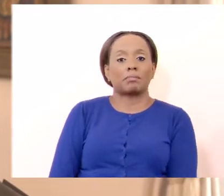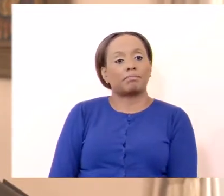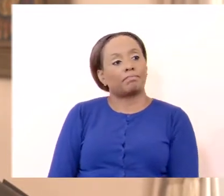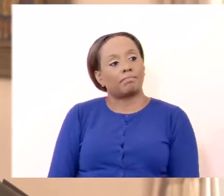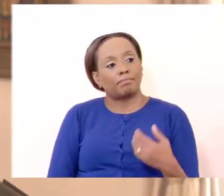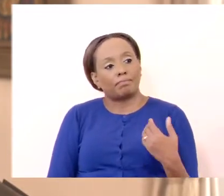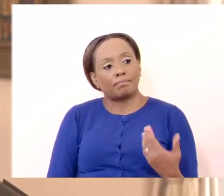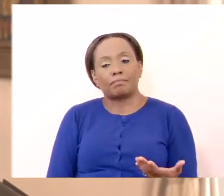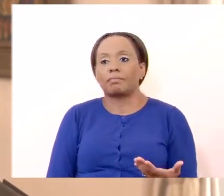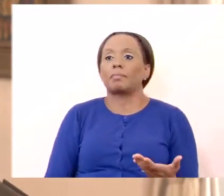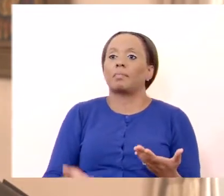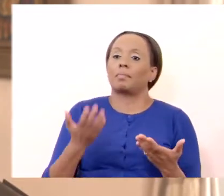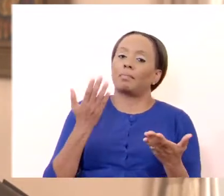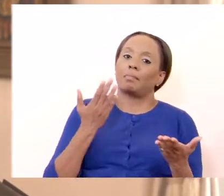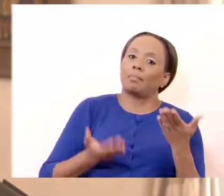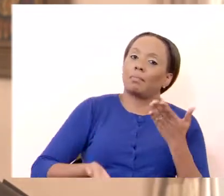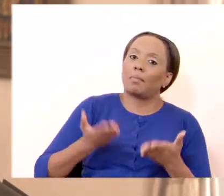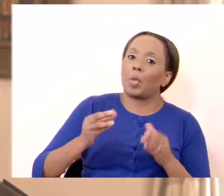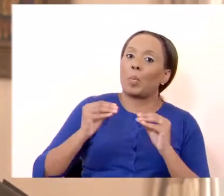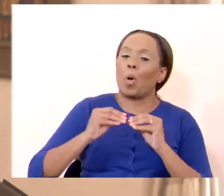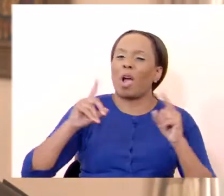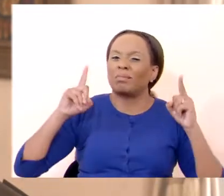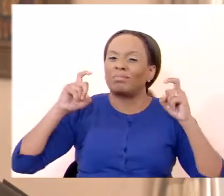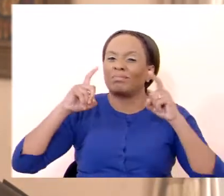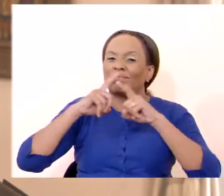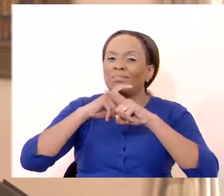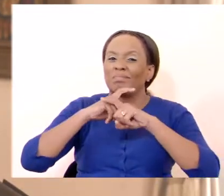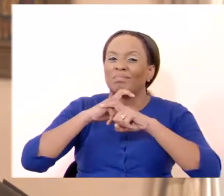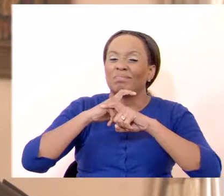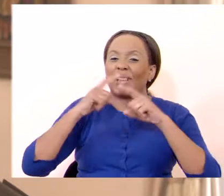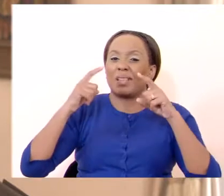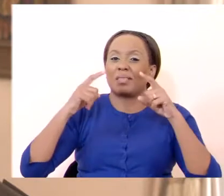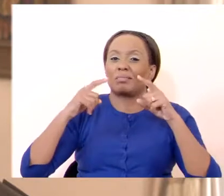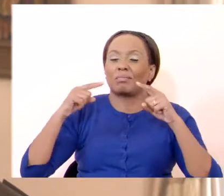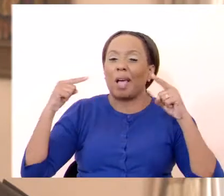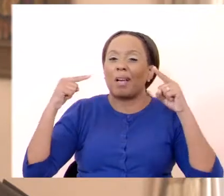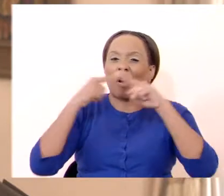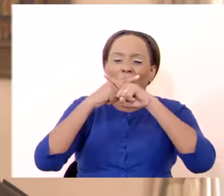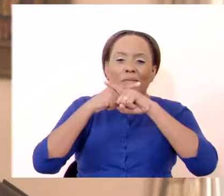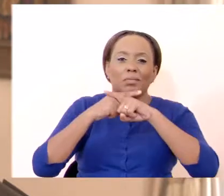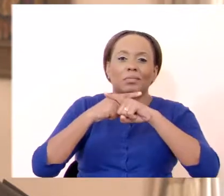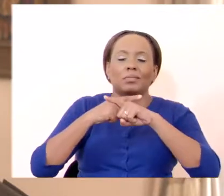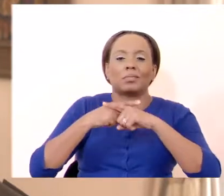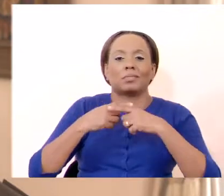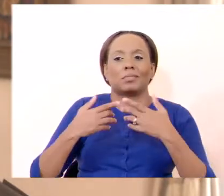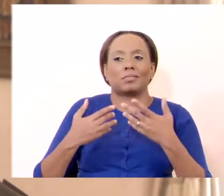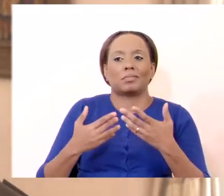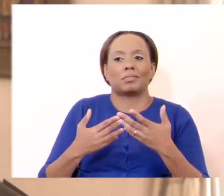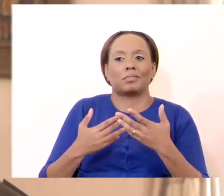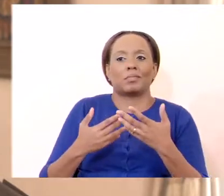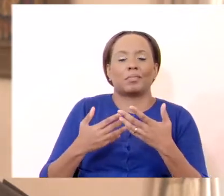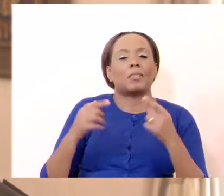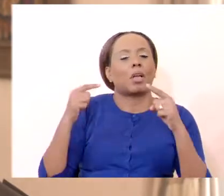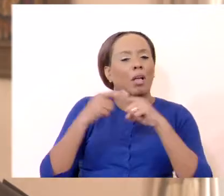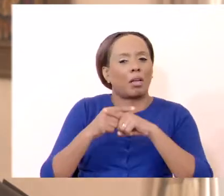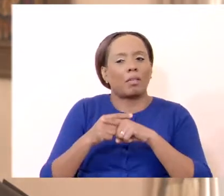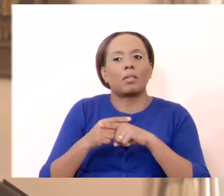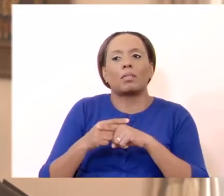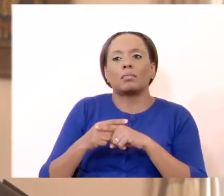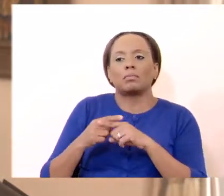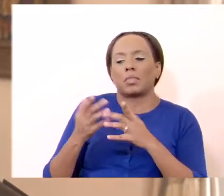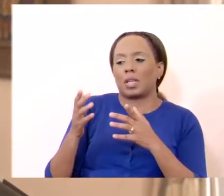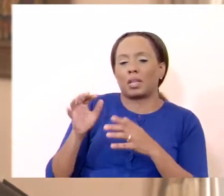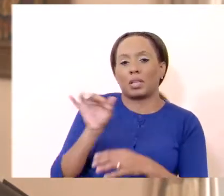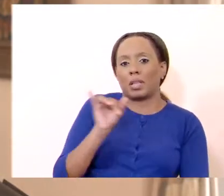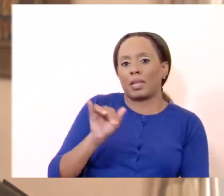more controversial kind of discussion than the equivalent syndrome in children.